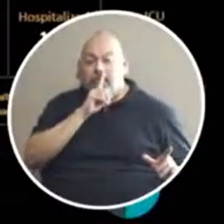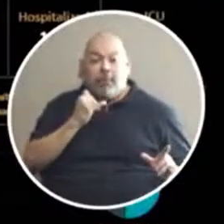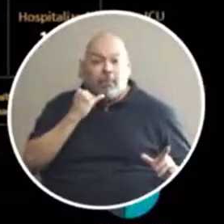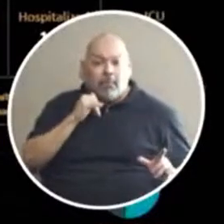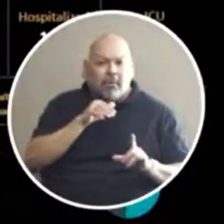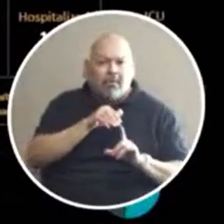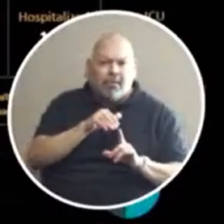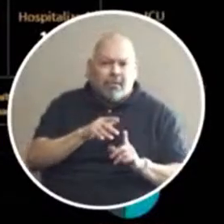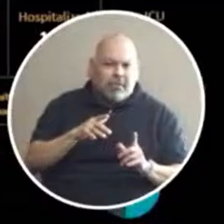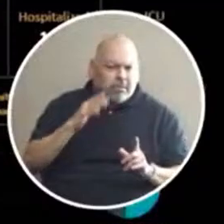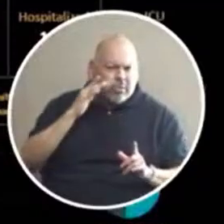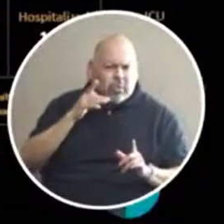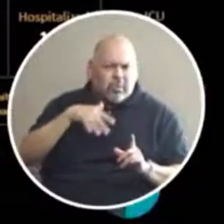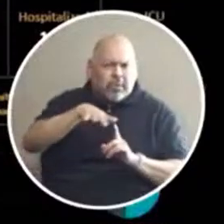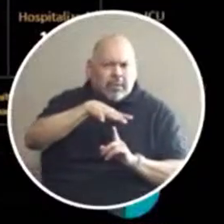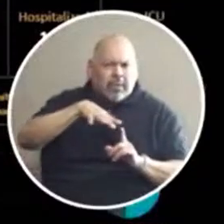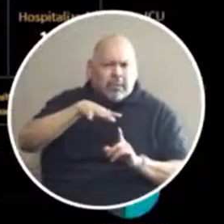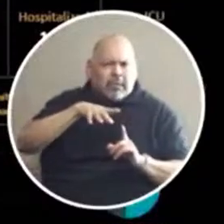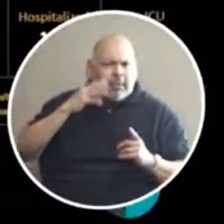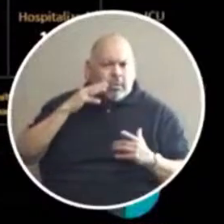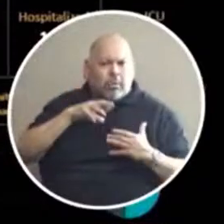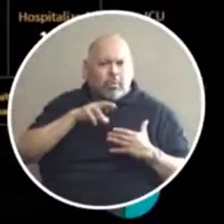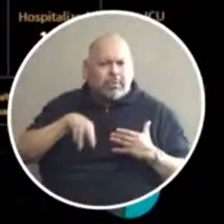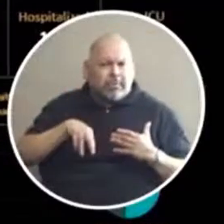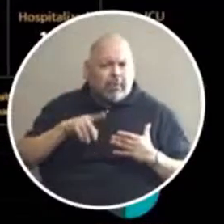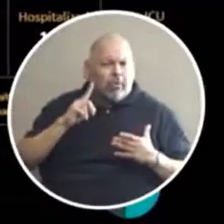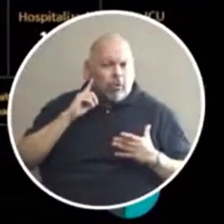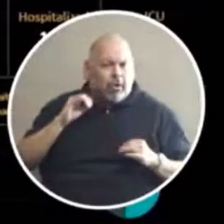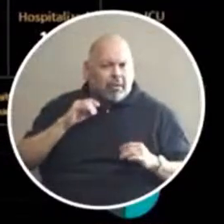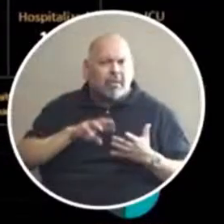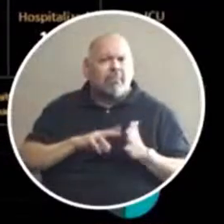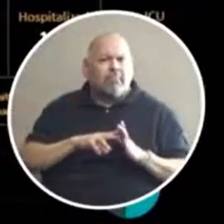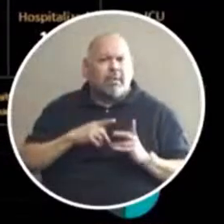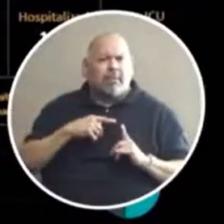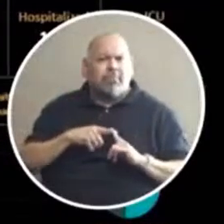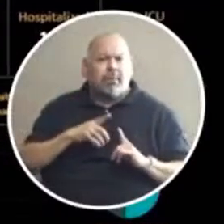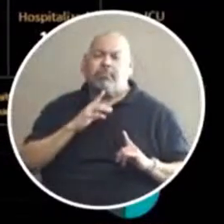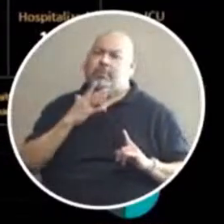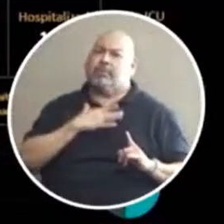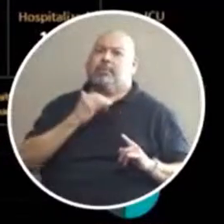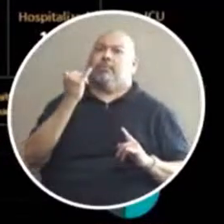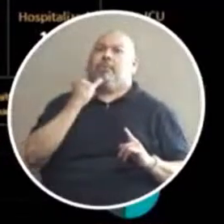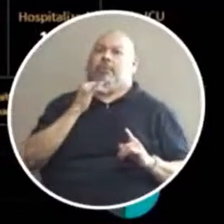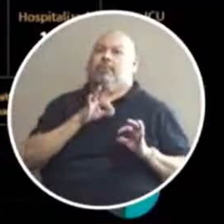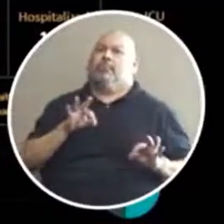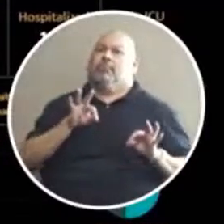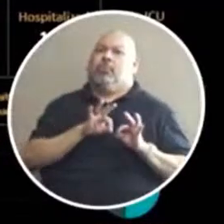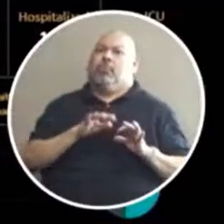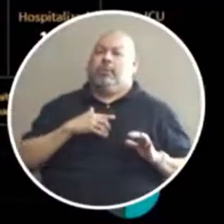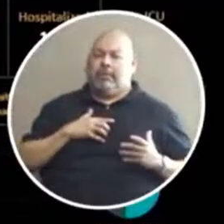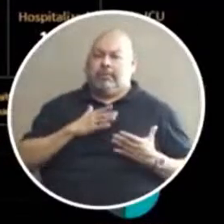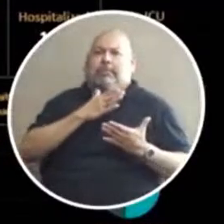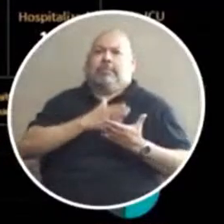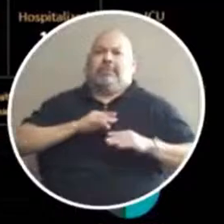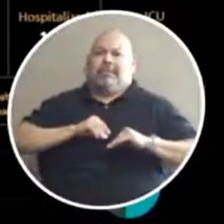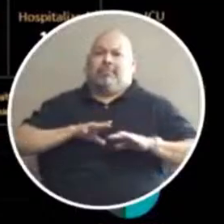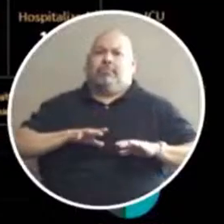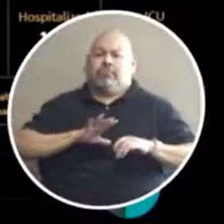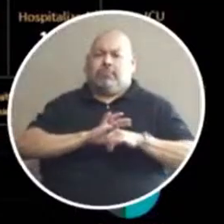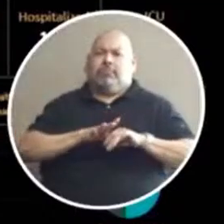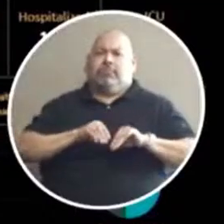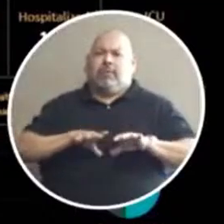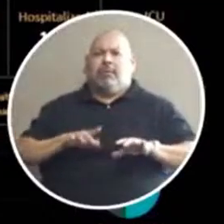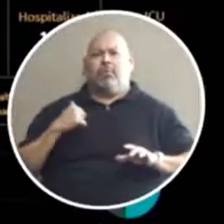from the health department, you know that your result is positive, please call us. And it is extremely important that to stop the spread of